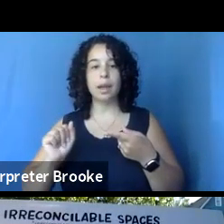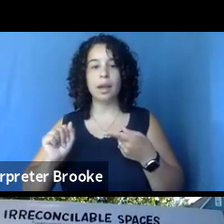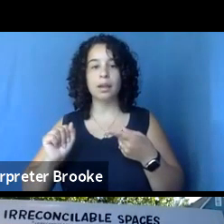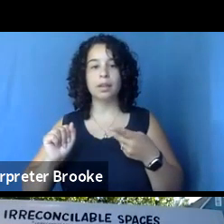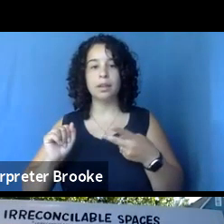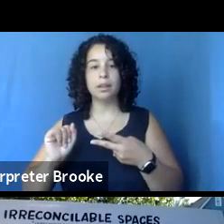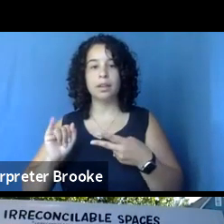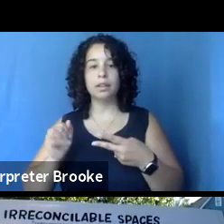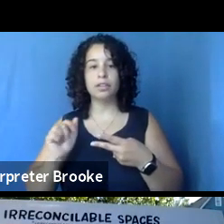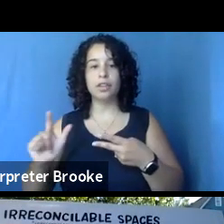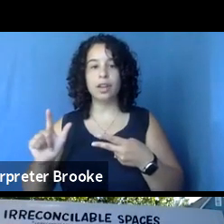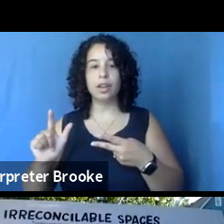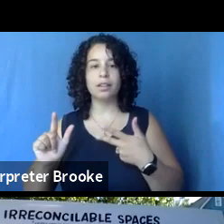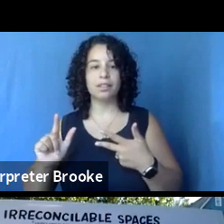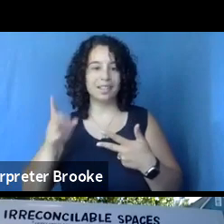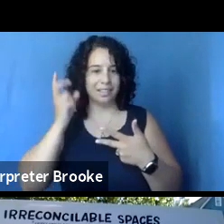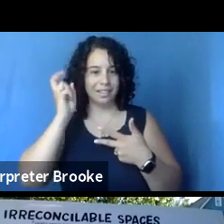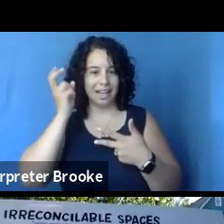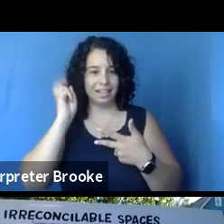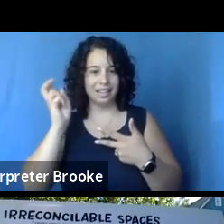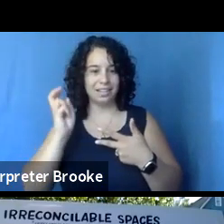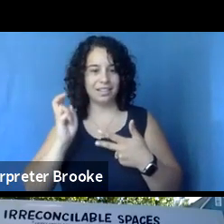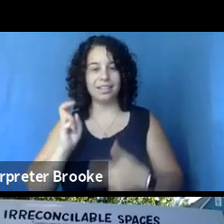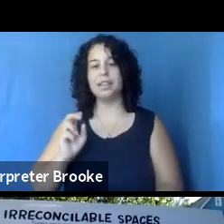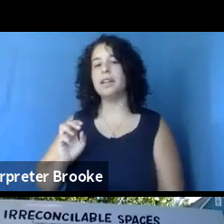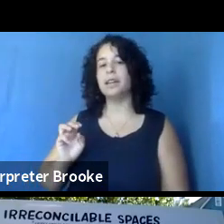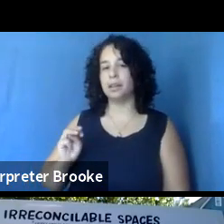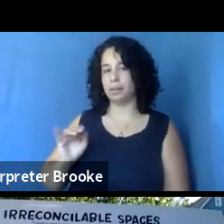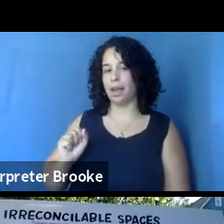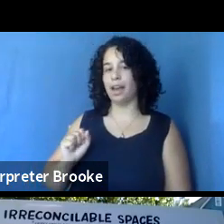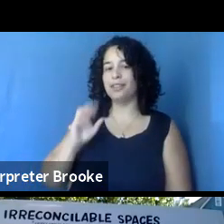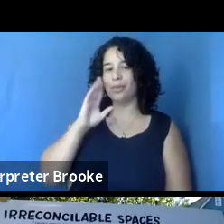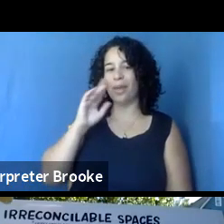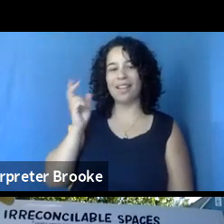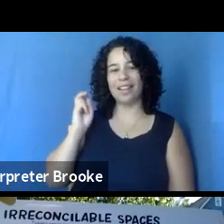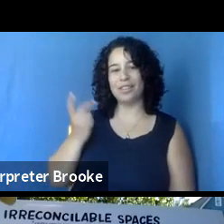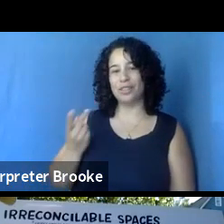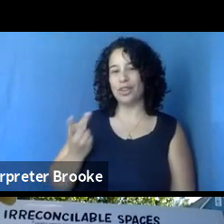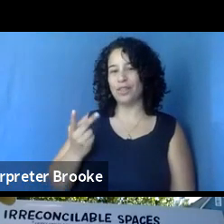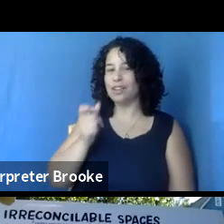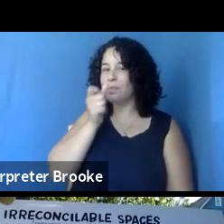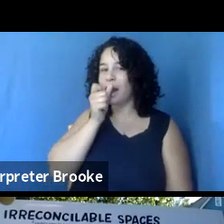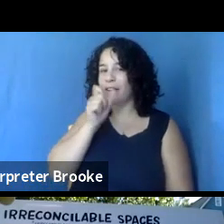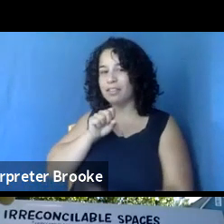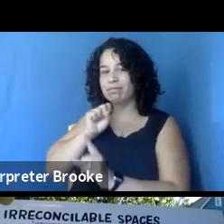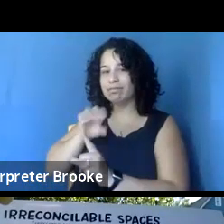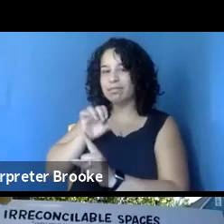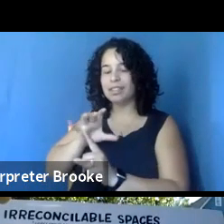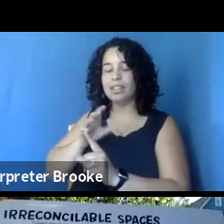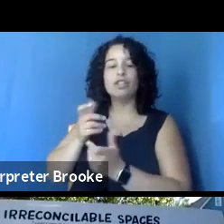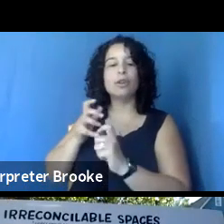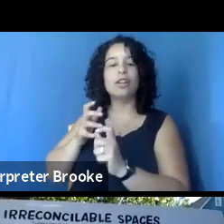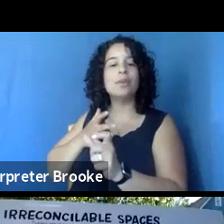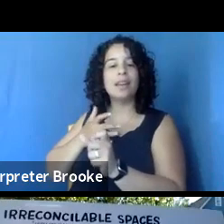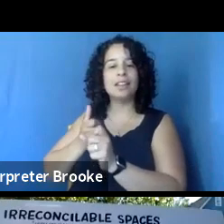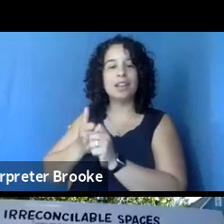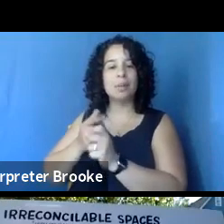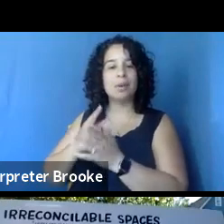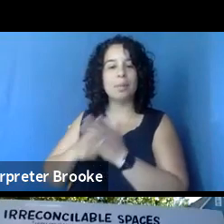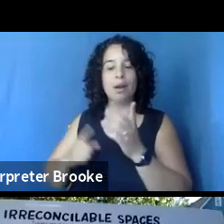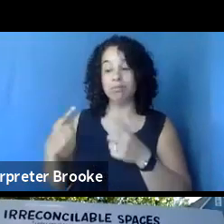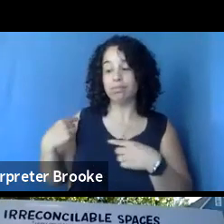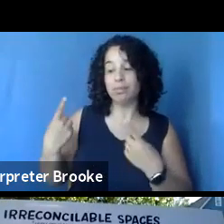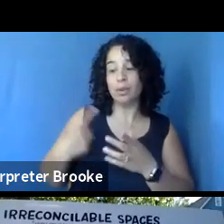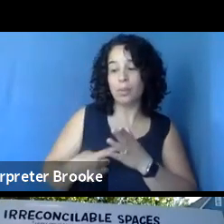I are just communicating privately in chat. I was just catching Landon up on what we're doing and sharing